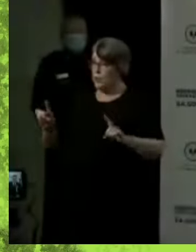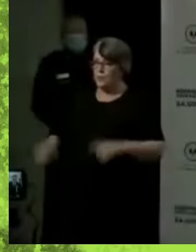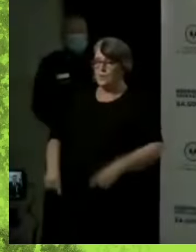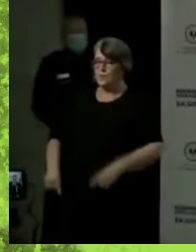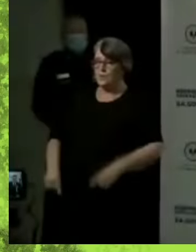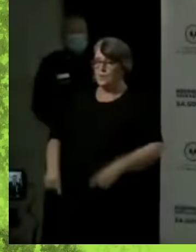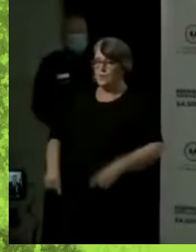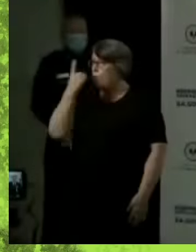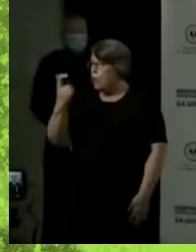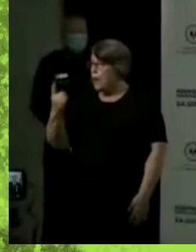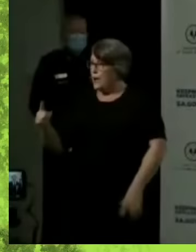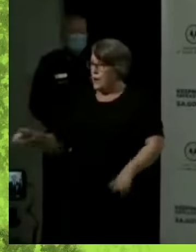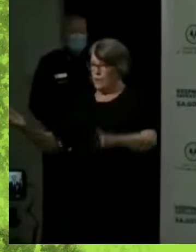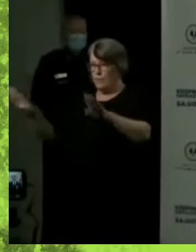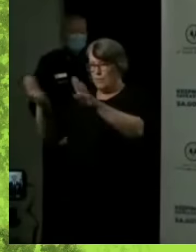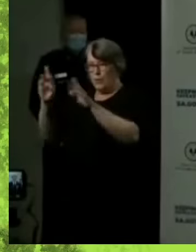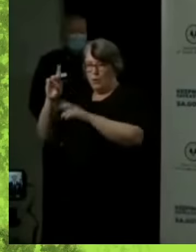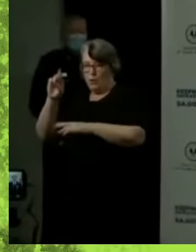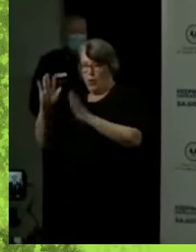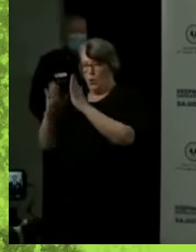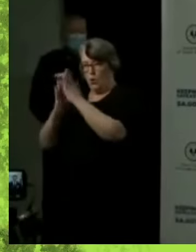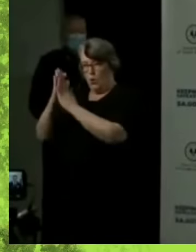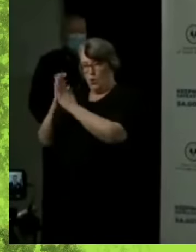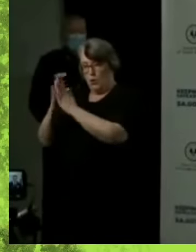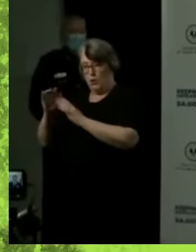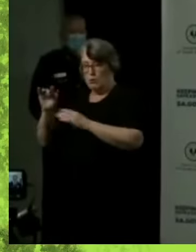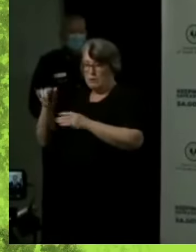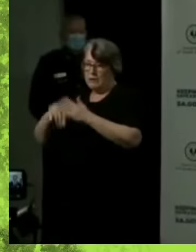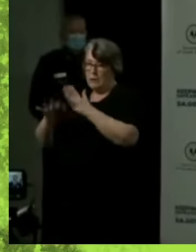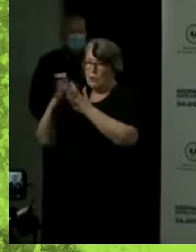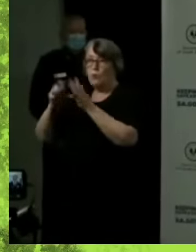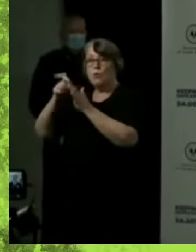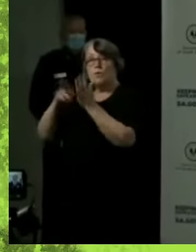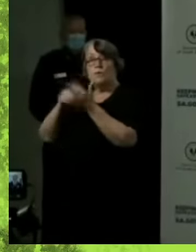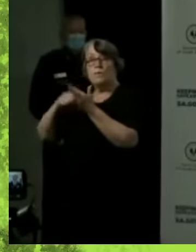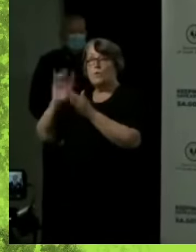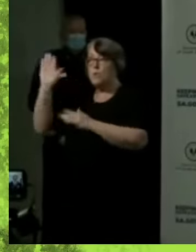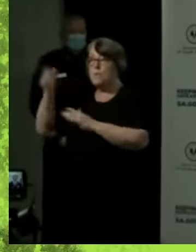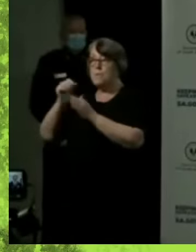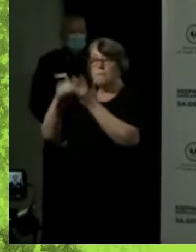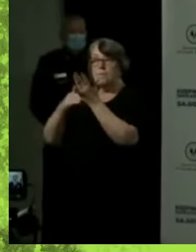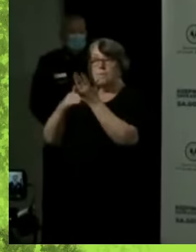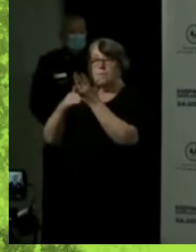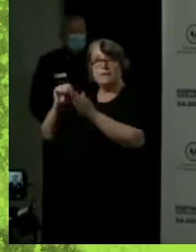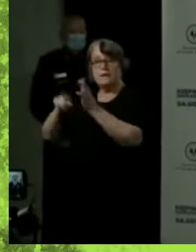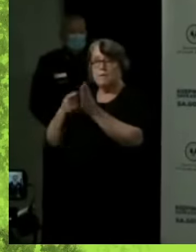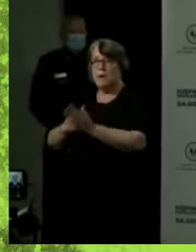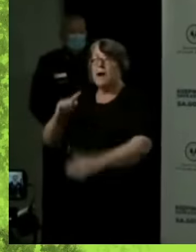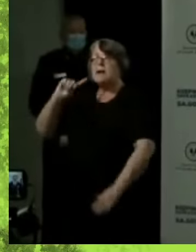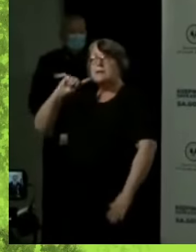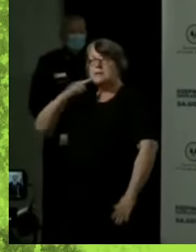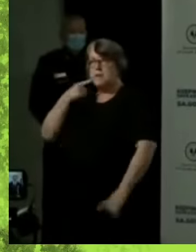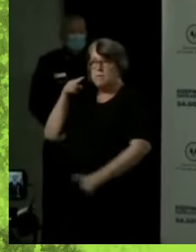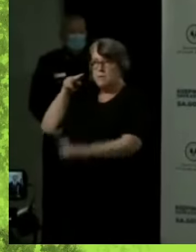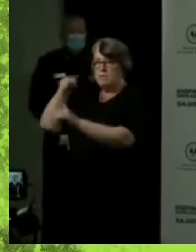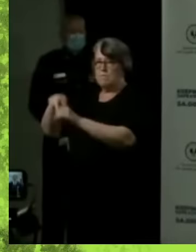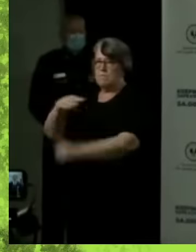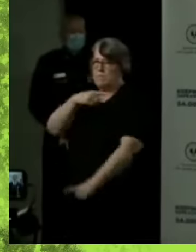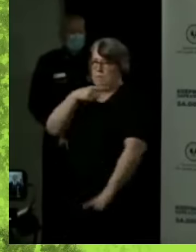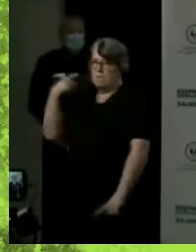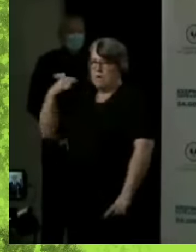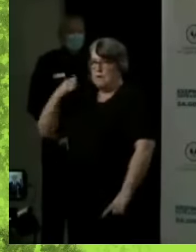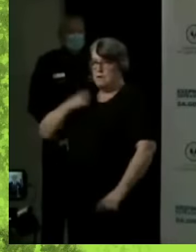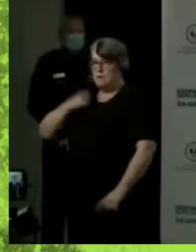of the close contacts linked to the Woodville Pizza Bar deliberately misled our contact tracing